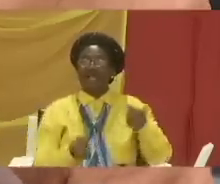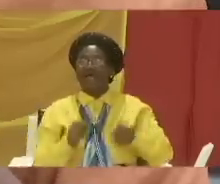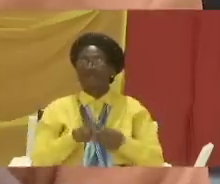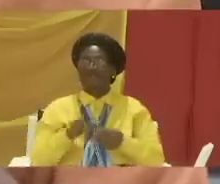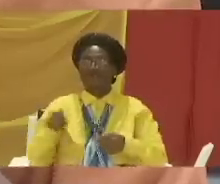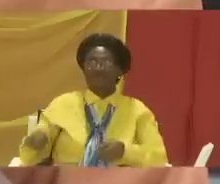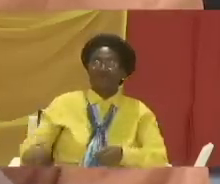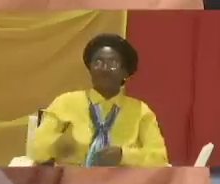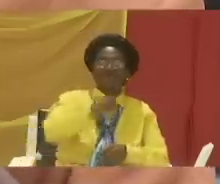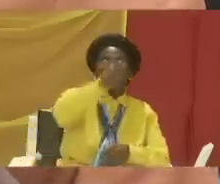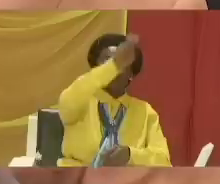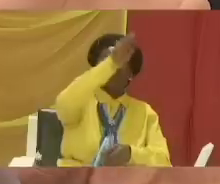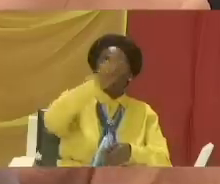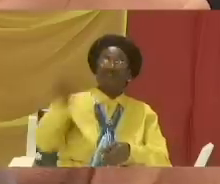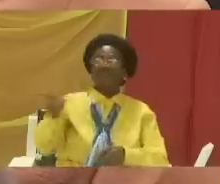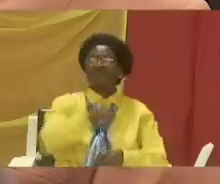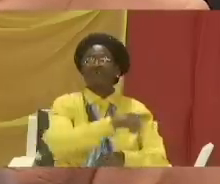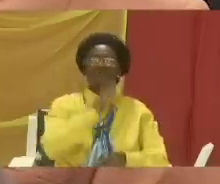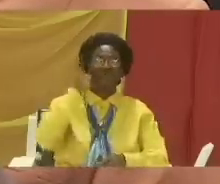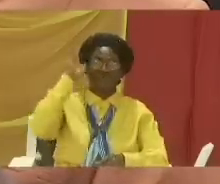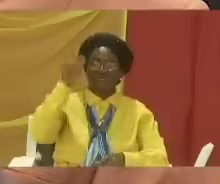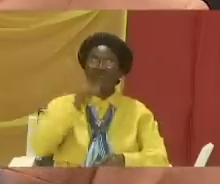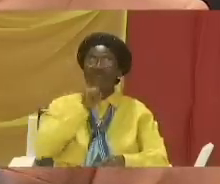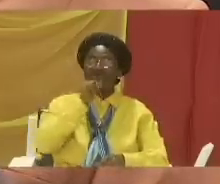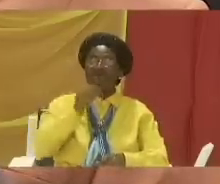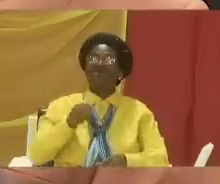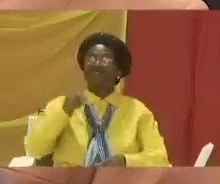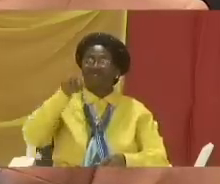You won't need an aeroplane to travel.